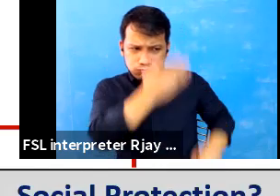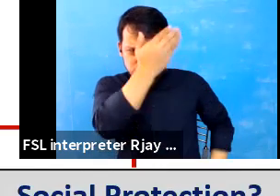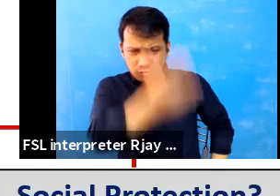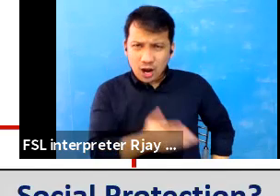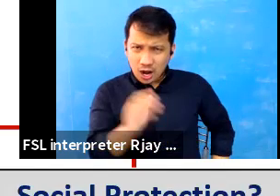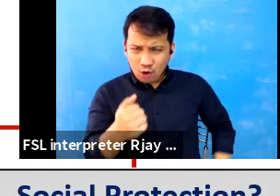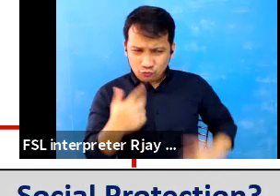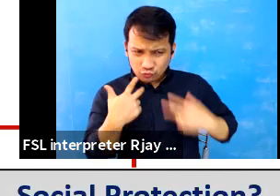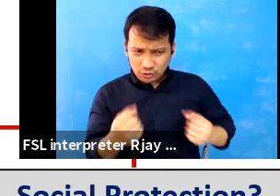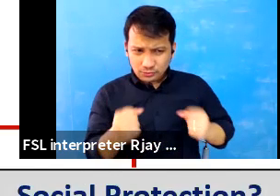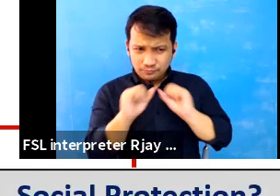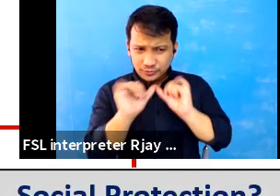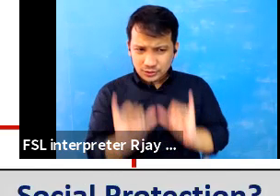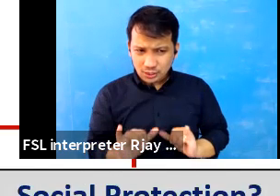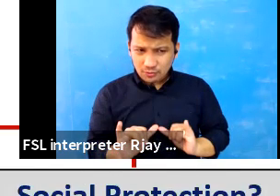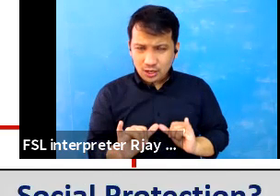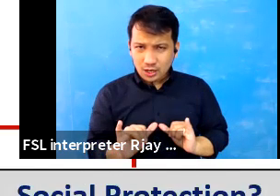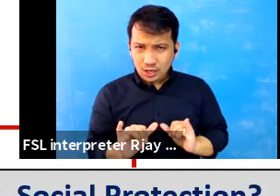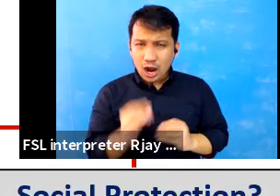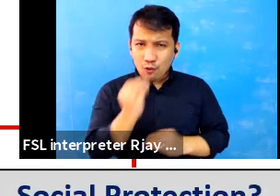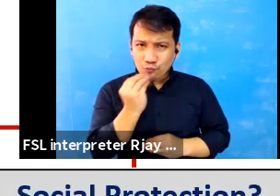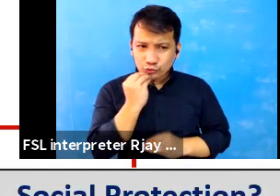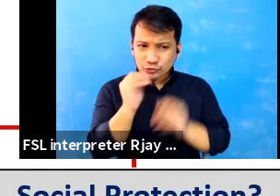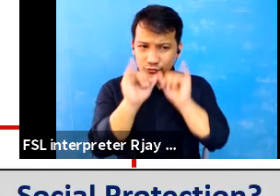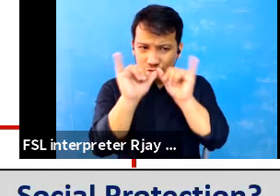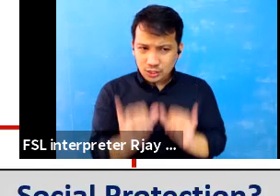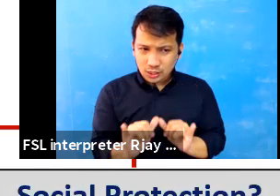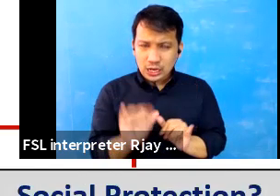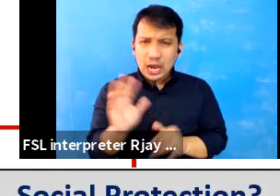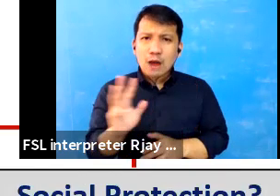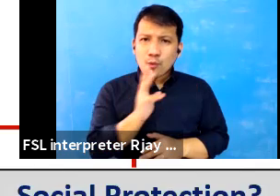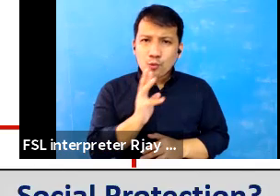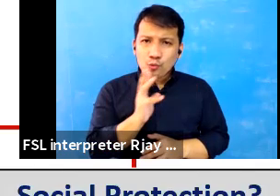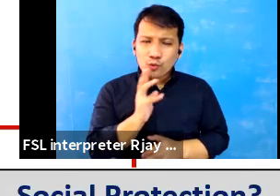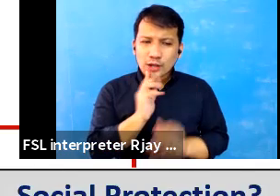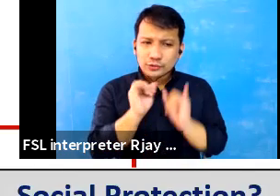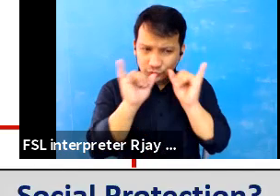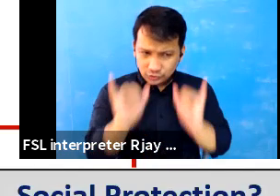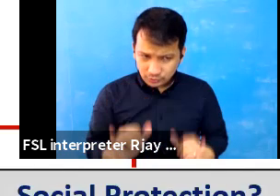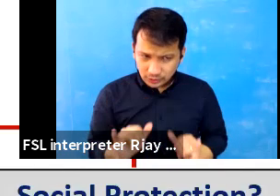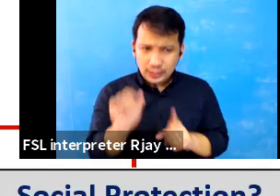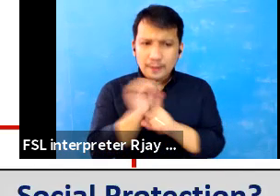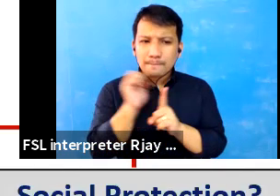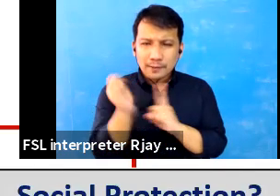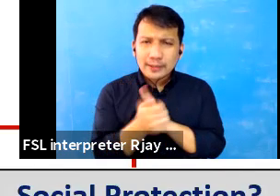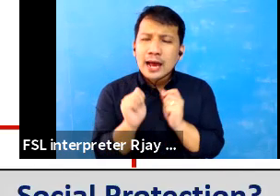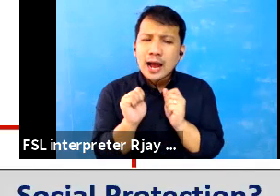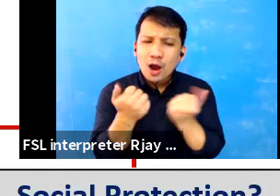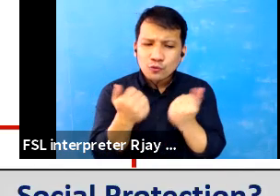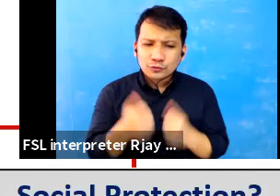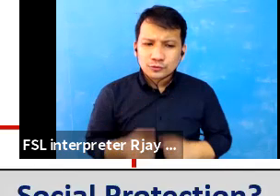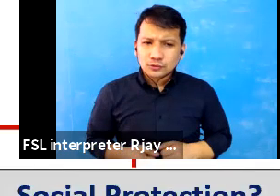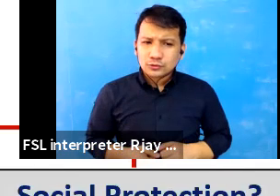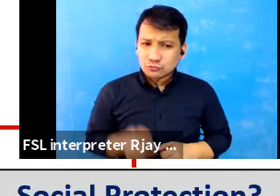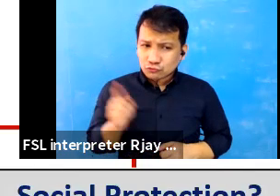health system? How is your food system? How is your water, sanitation, hygiene, and environment? You talk with